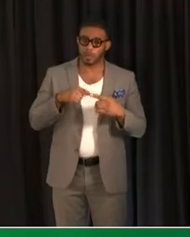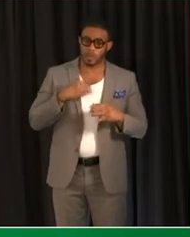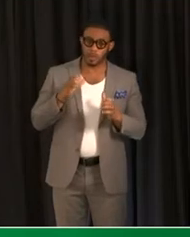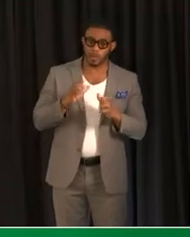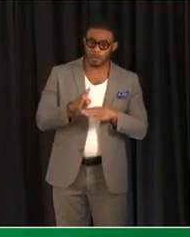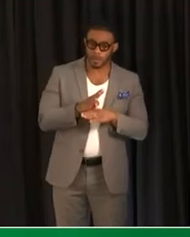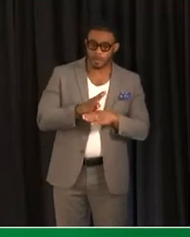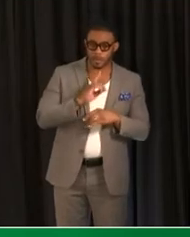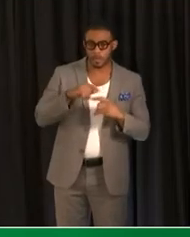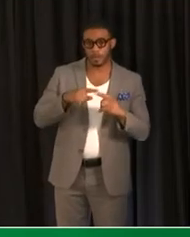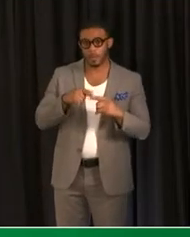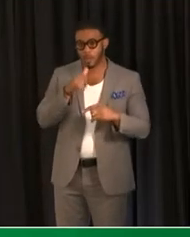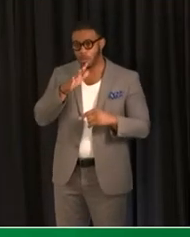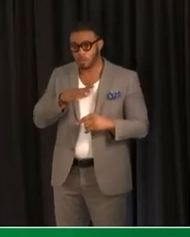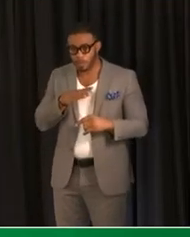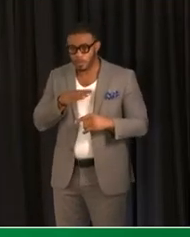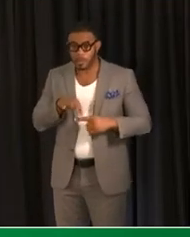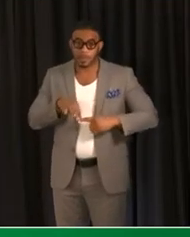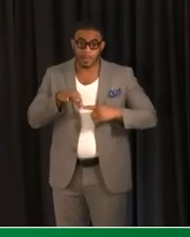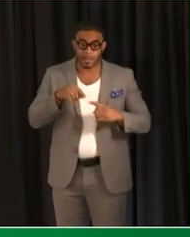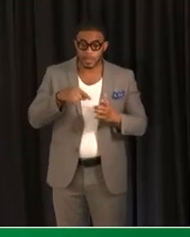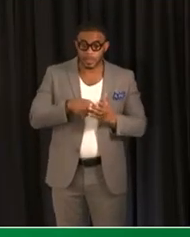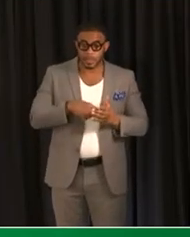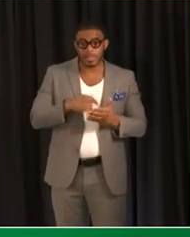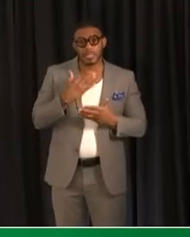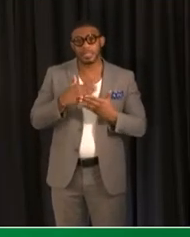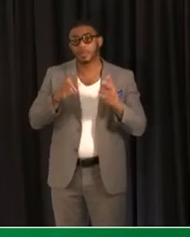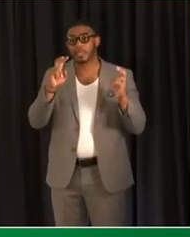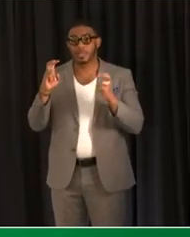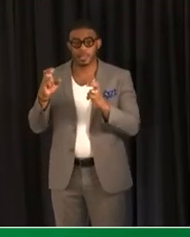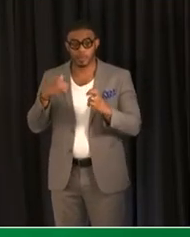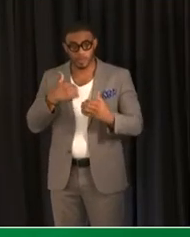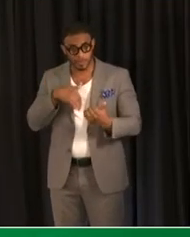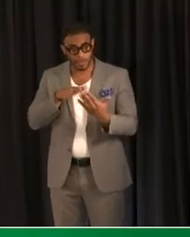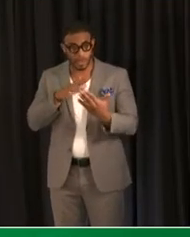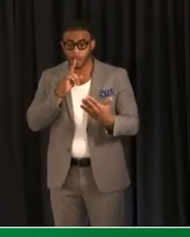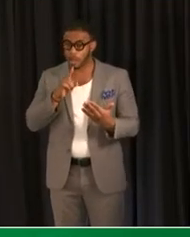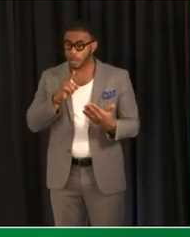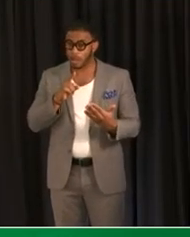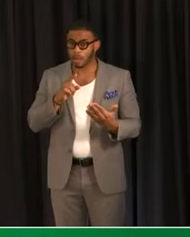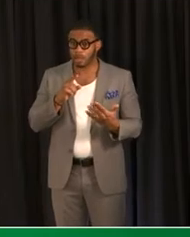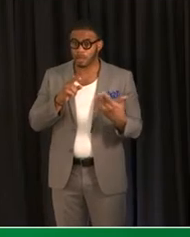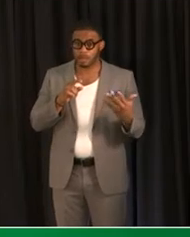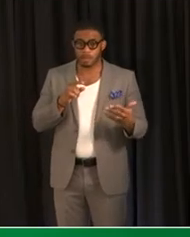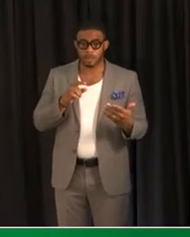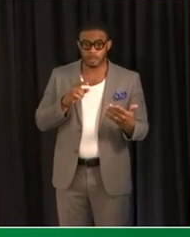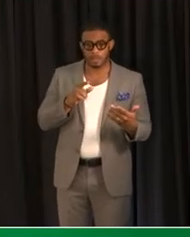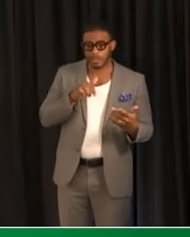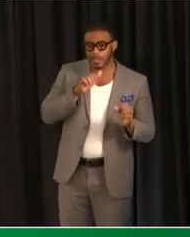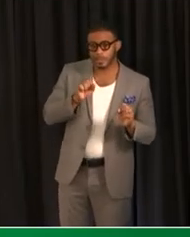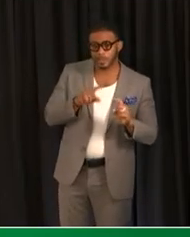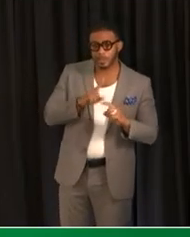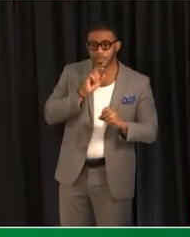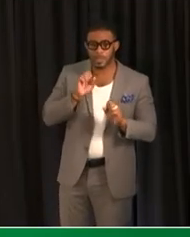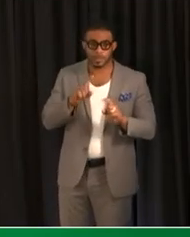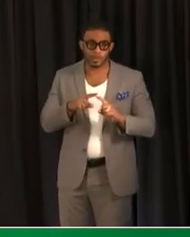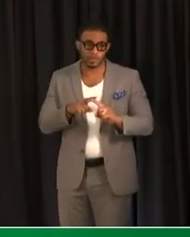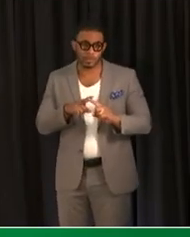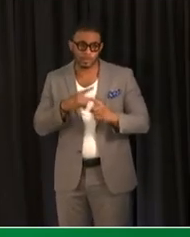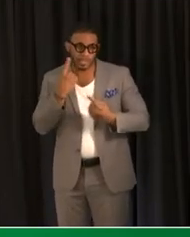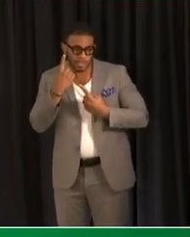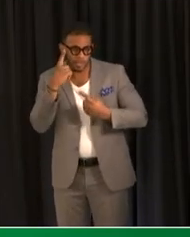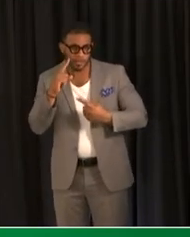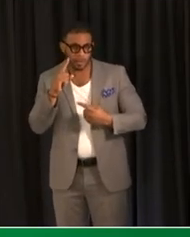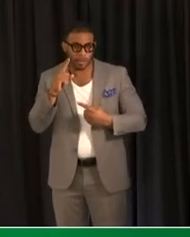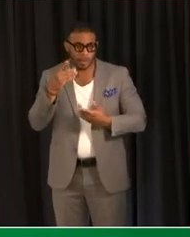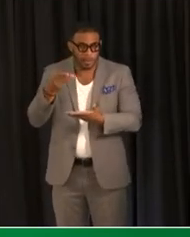so when we talk about our small businesses and we talk about women particularly, some of the issues that we face are the inability to be able